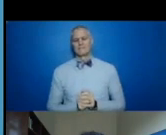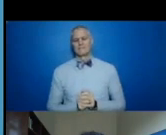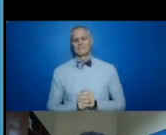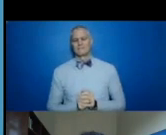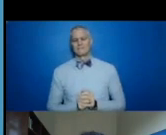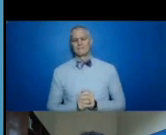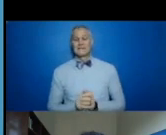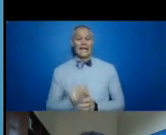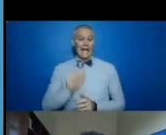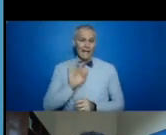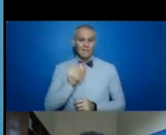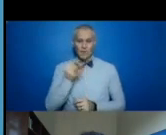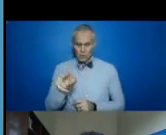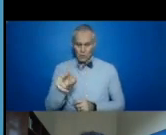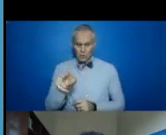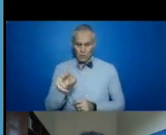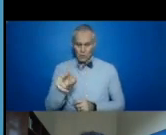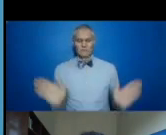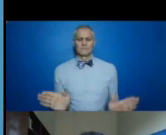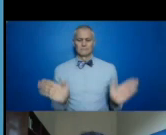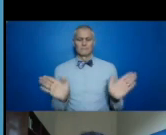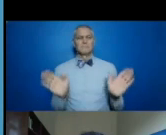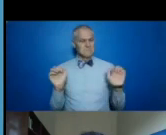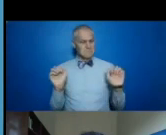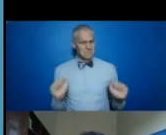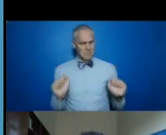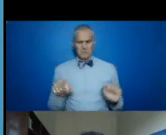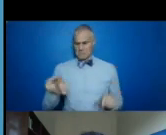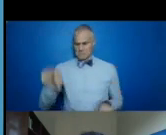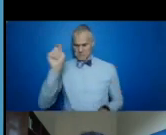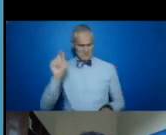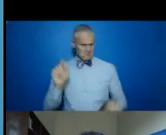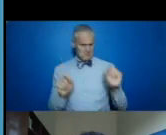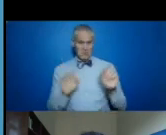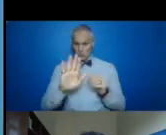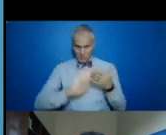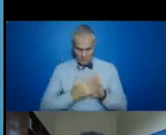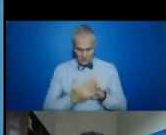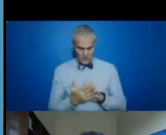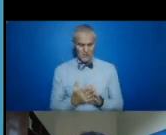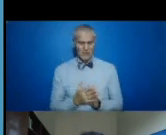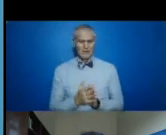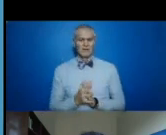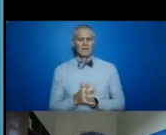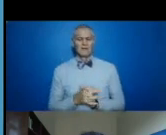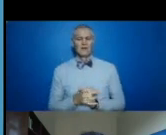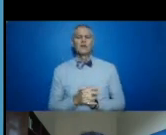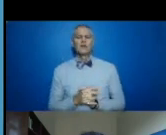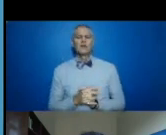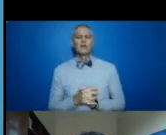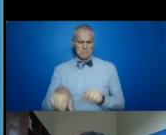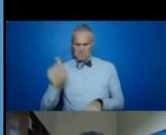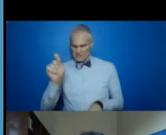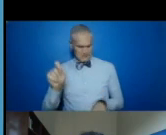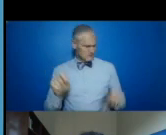If you were presented with the opportunity to choose, if your community could choose